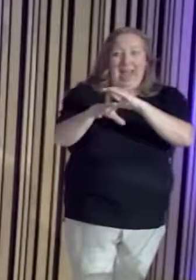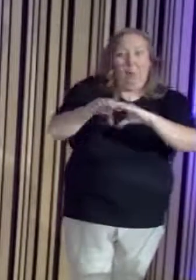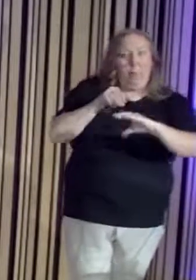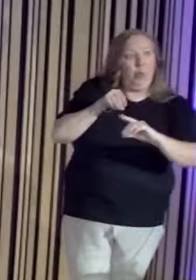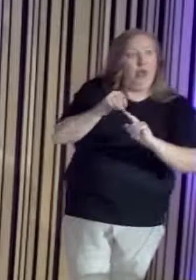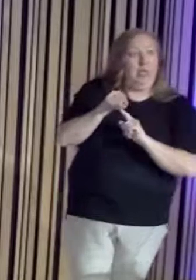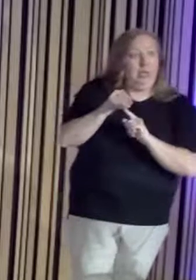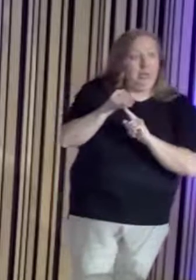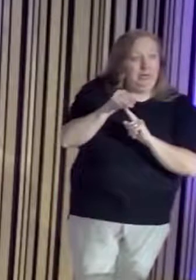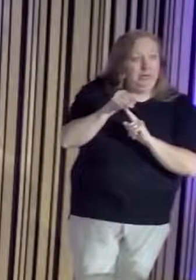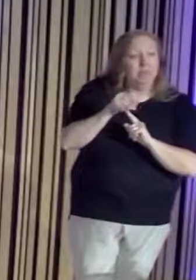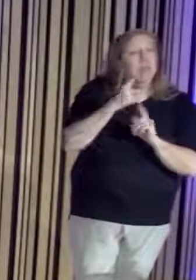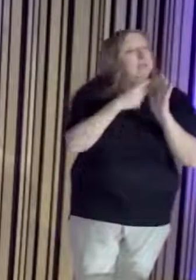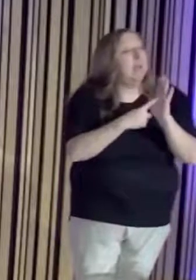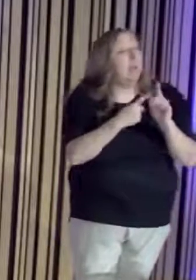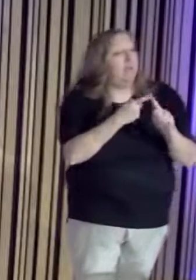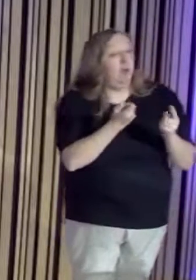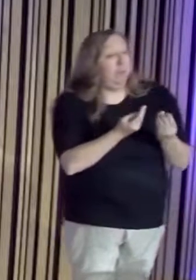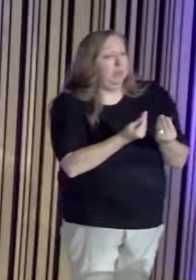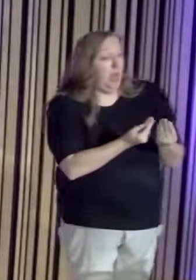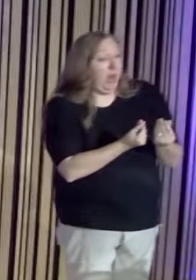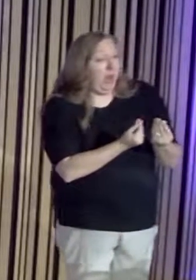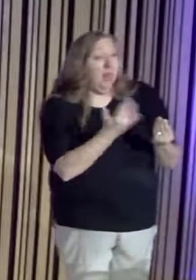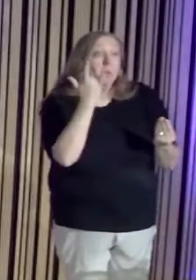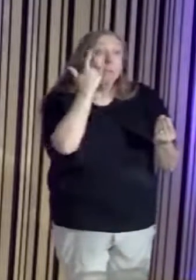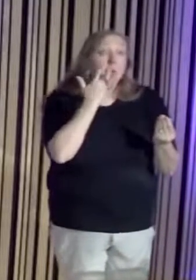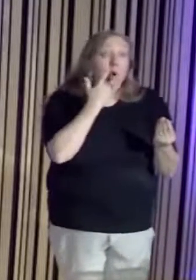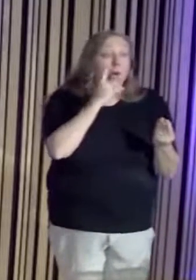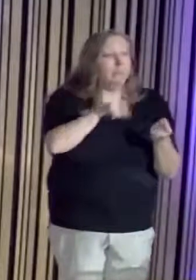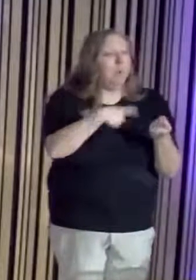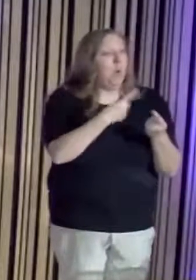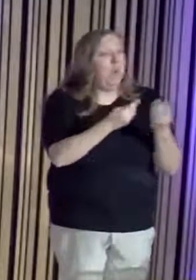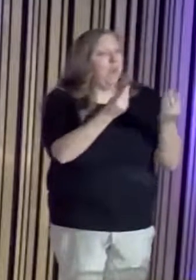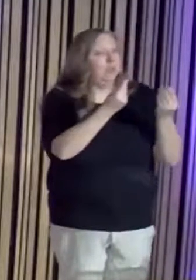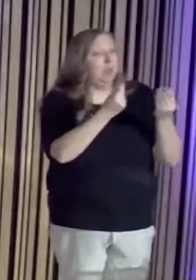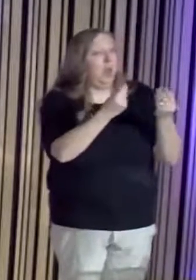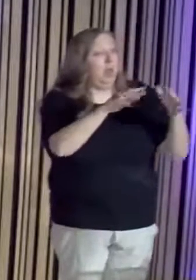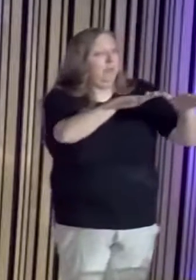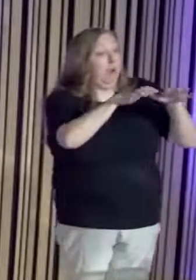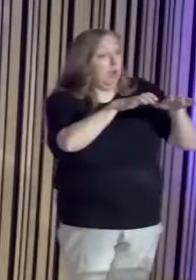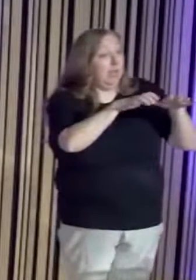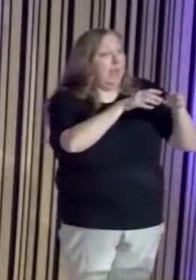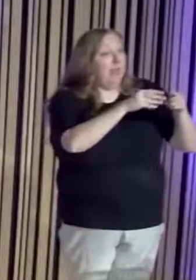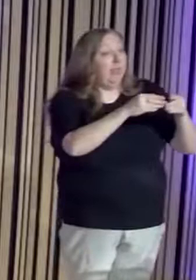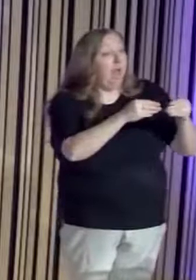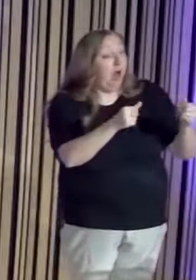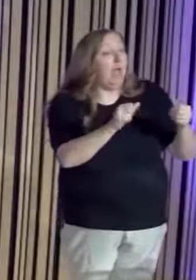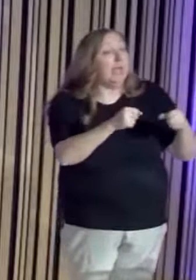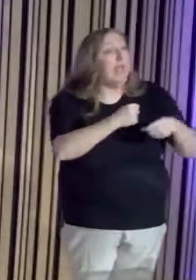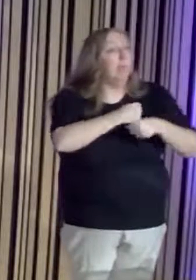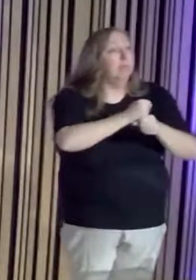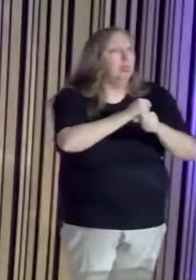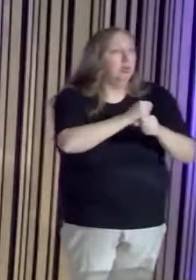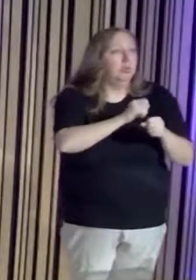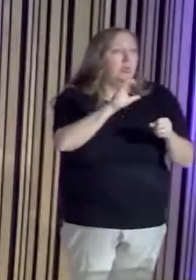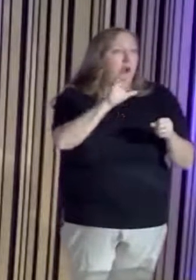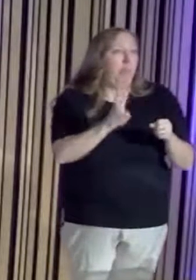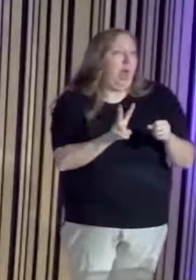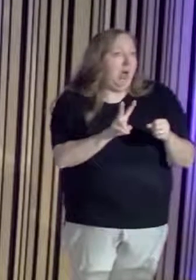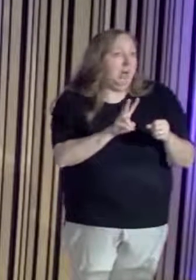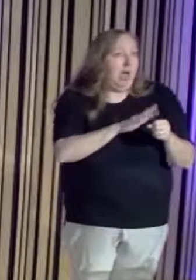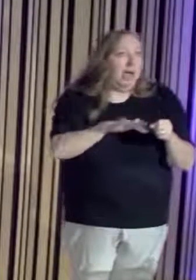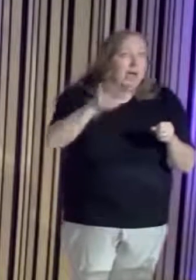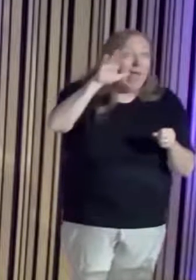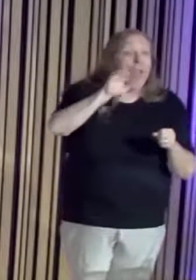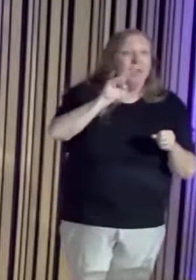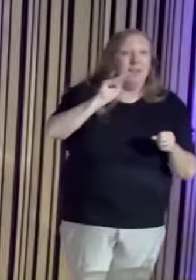is microbes, when soils thaw, can produce carbon dioxide or methane. And methane is a lot worse than carbon dioxide. So could